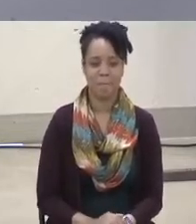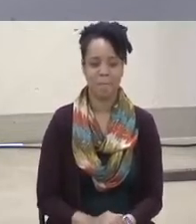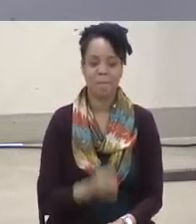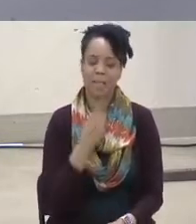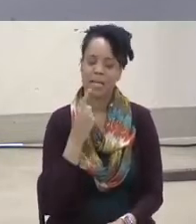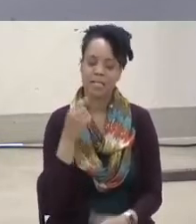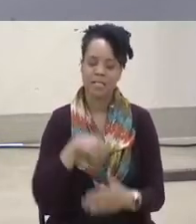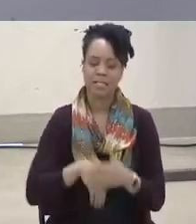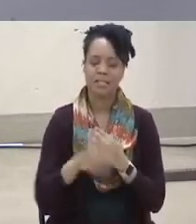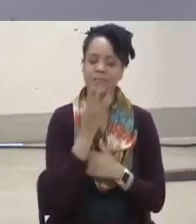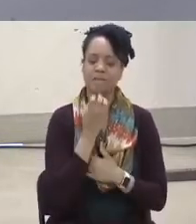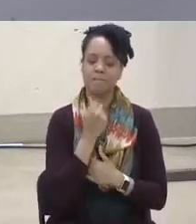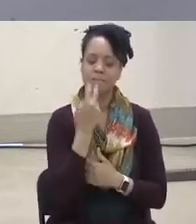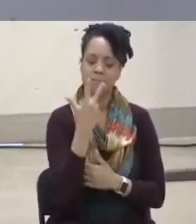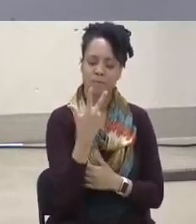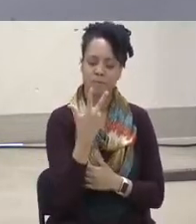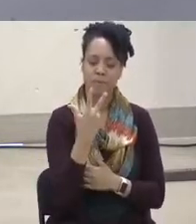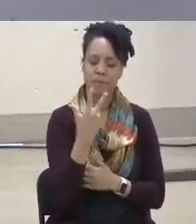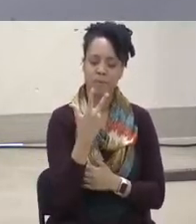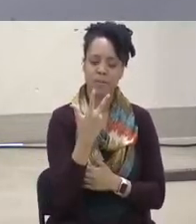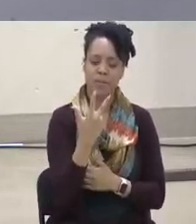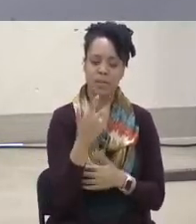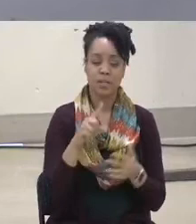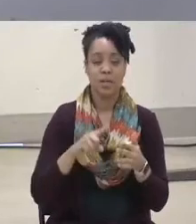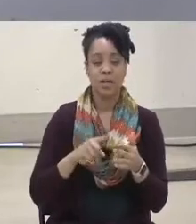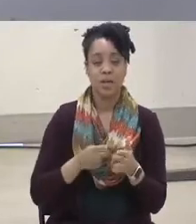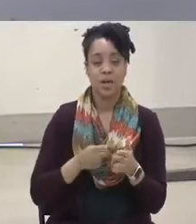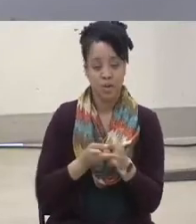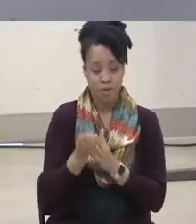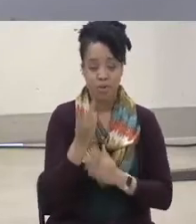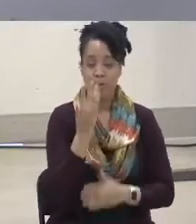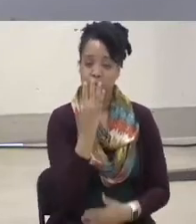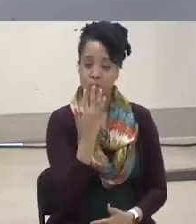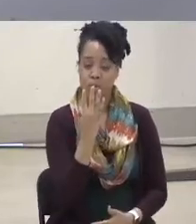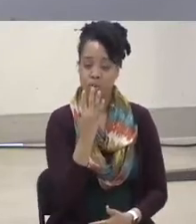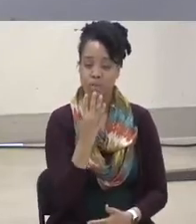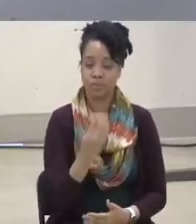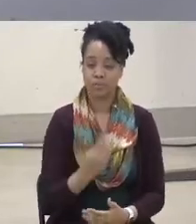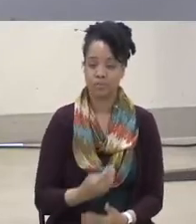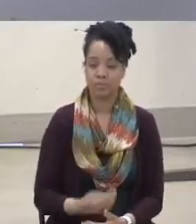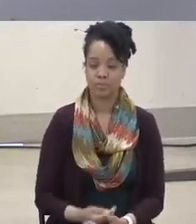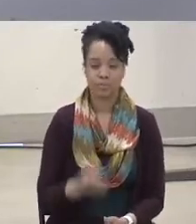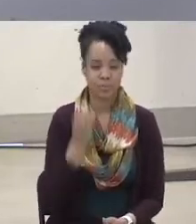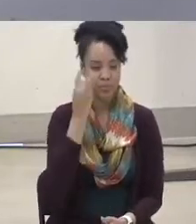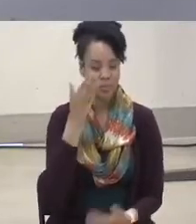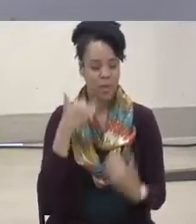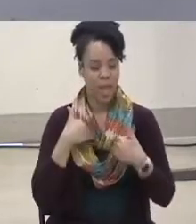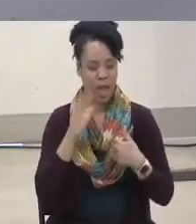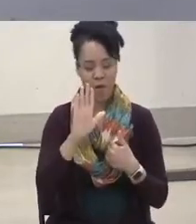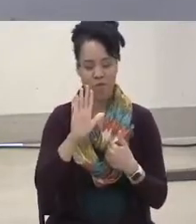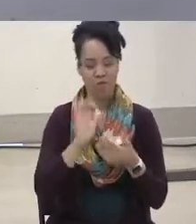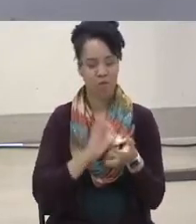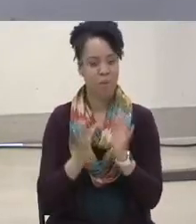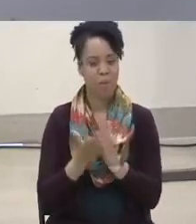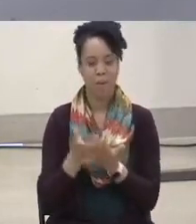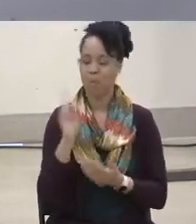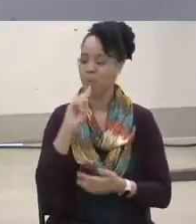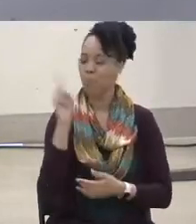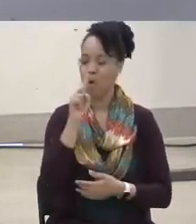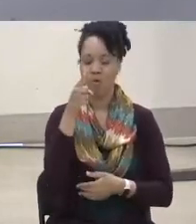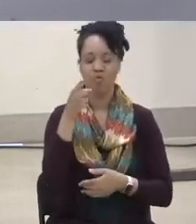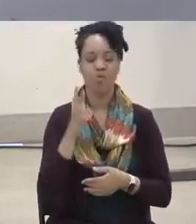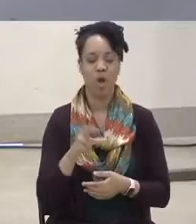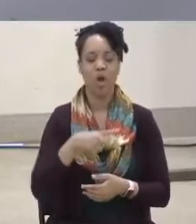says in Hebrews 3, I'll begin at verse 4. And if you have your Bibles wherever you are, I want